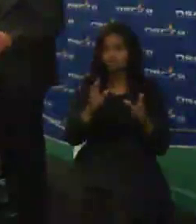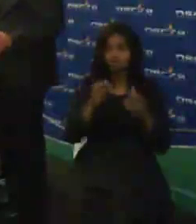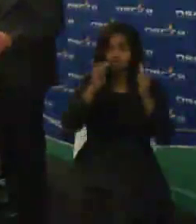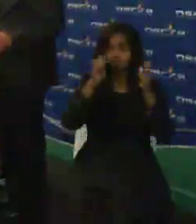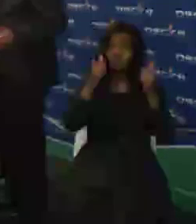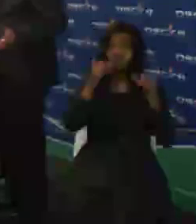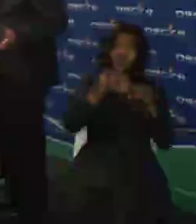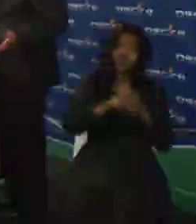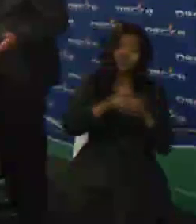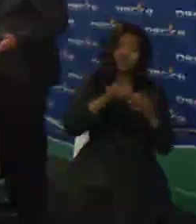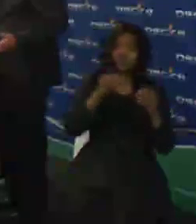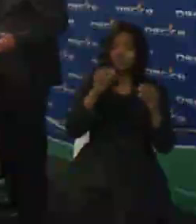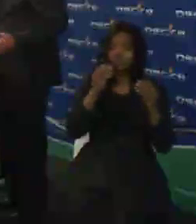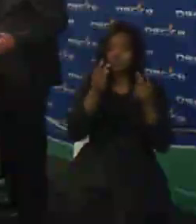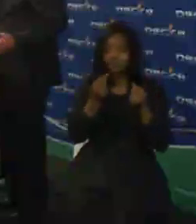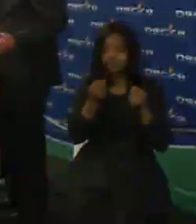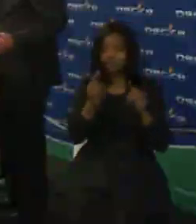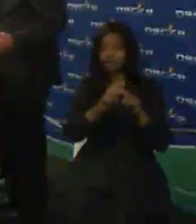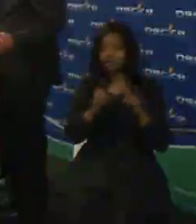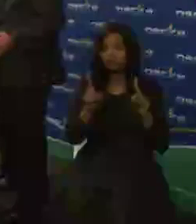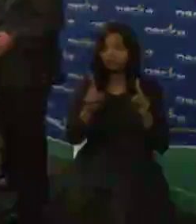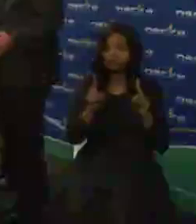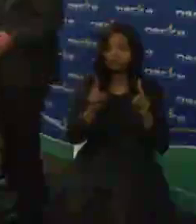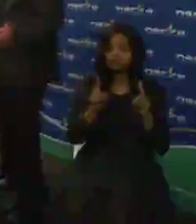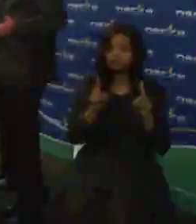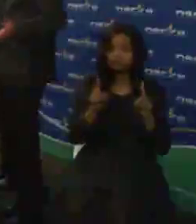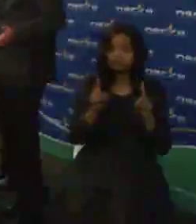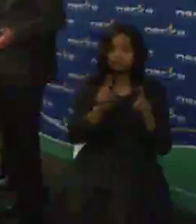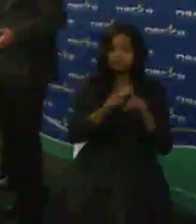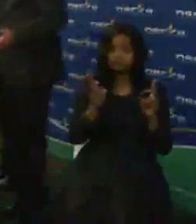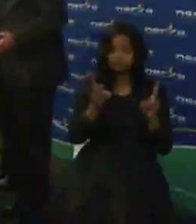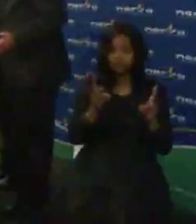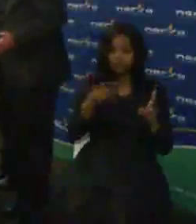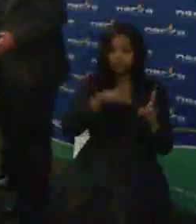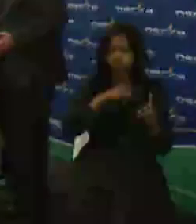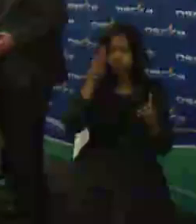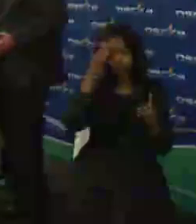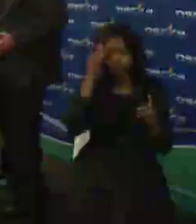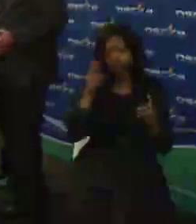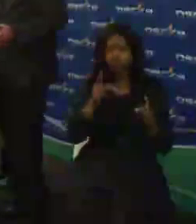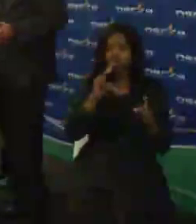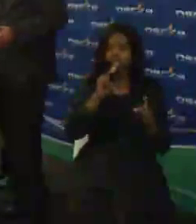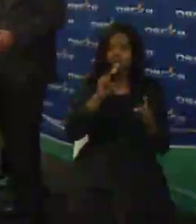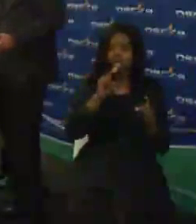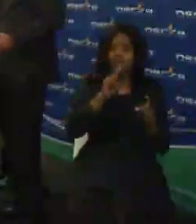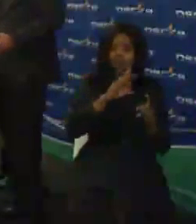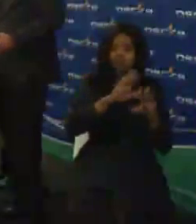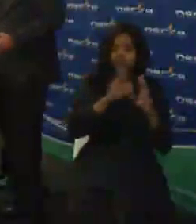the beginning of the cycle of plants. We all know about the bathtub curve, so it's not unusual.